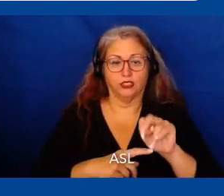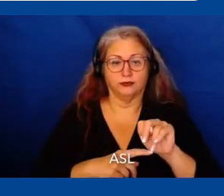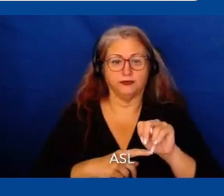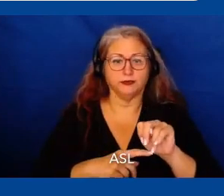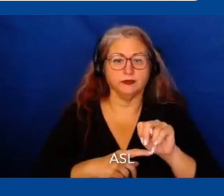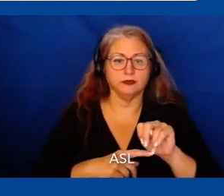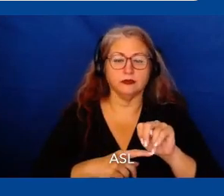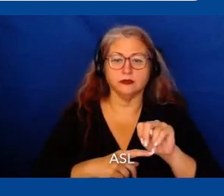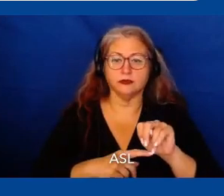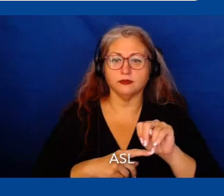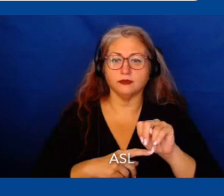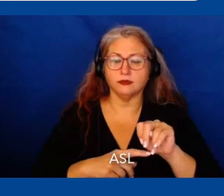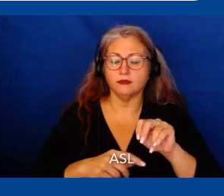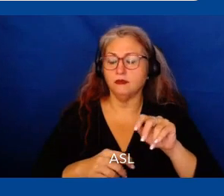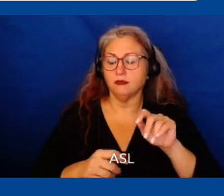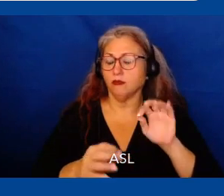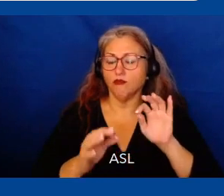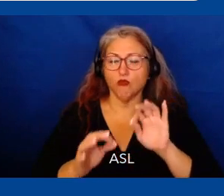precisely because